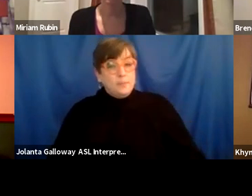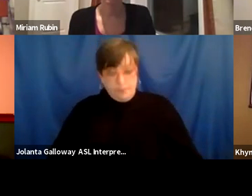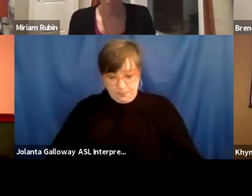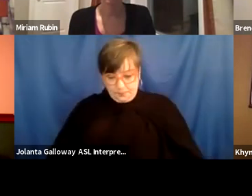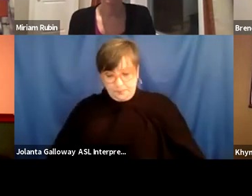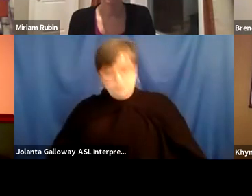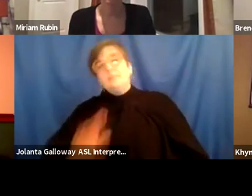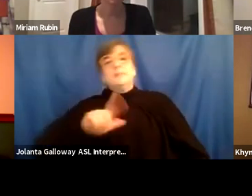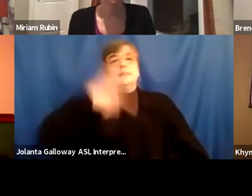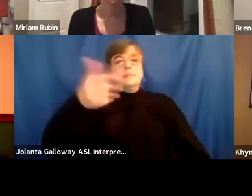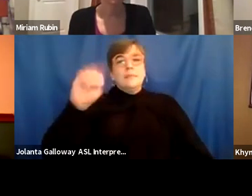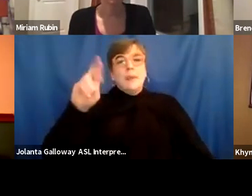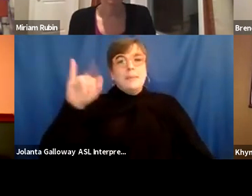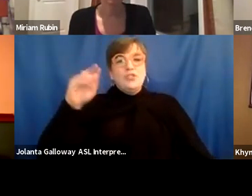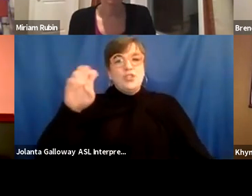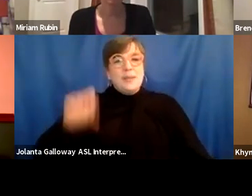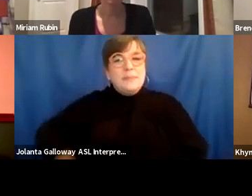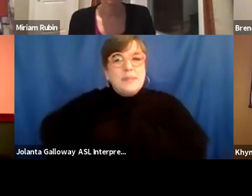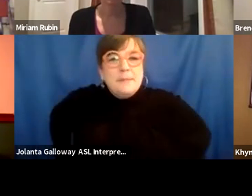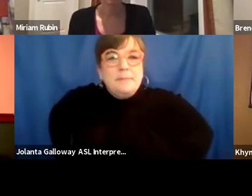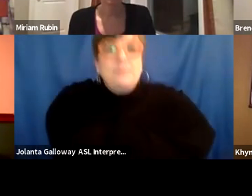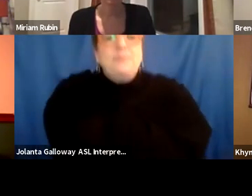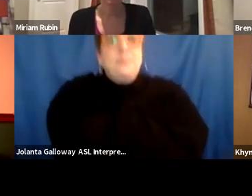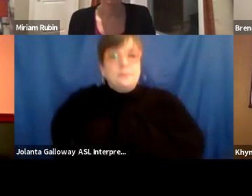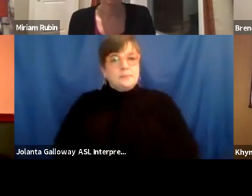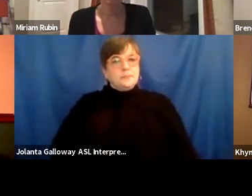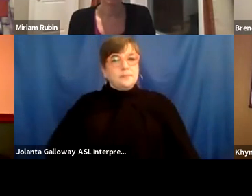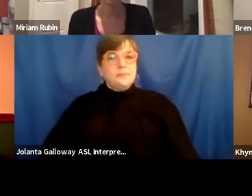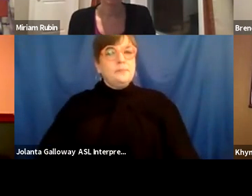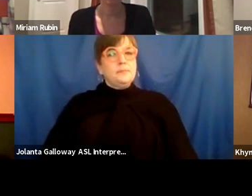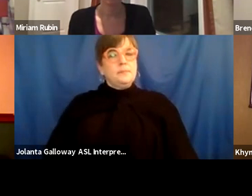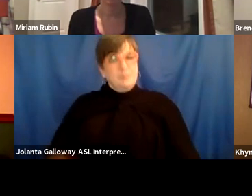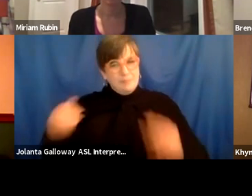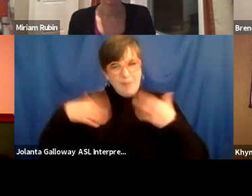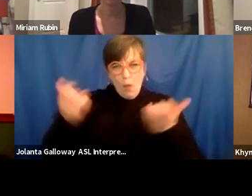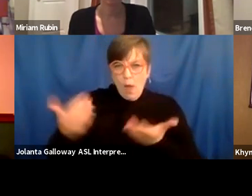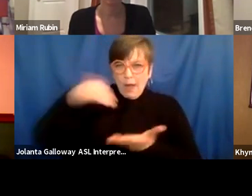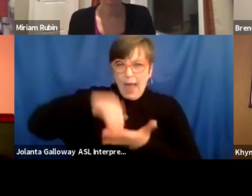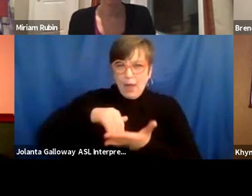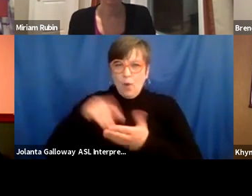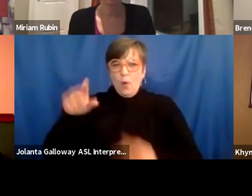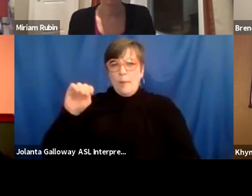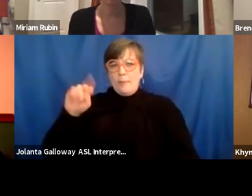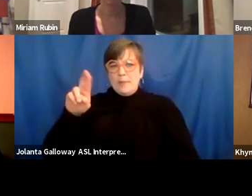James, back to you. Thank you, Chair. I just wanted to echo Mr. O'Neill's points.